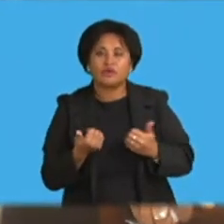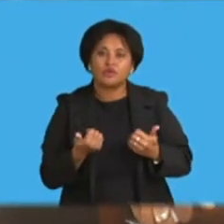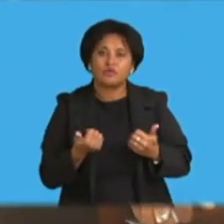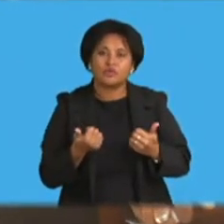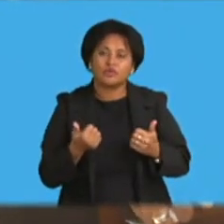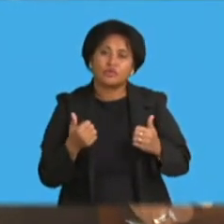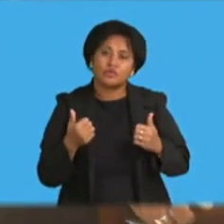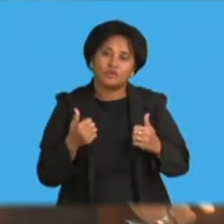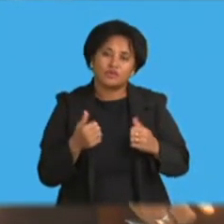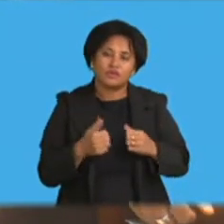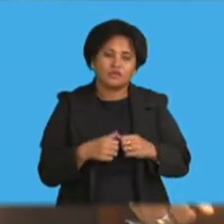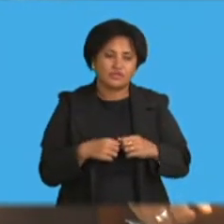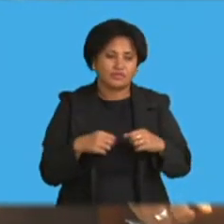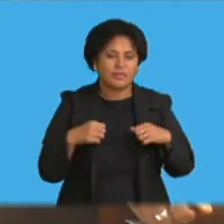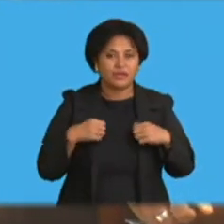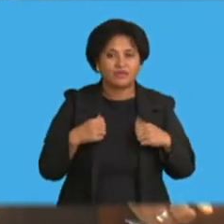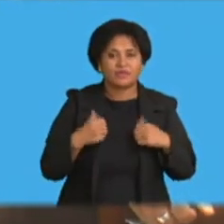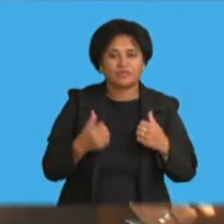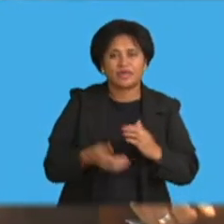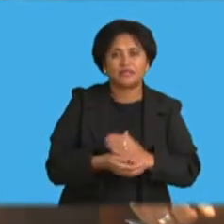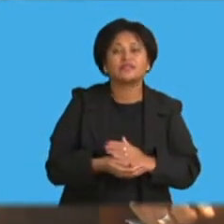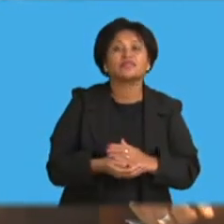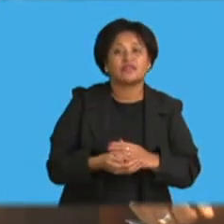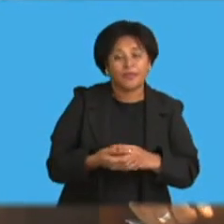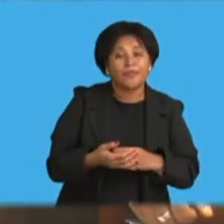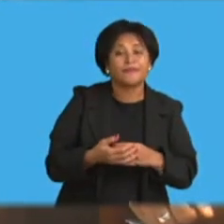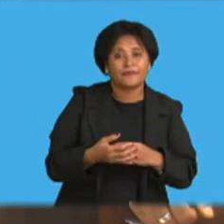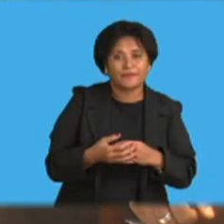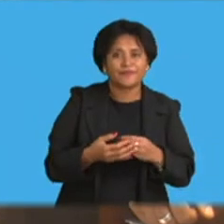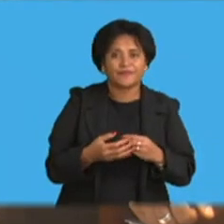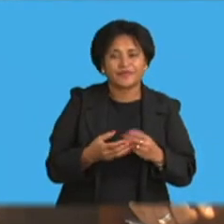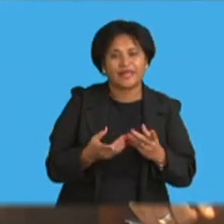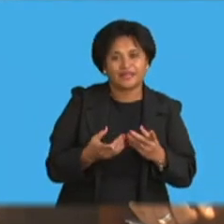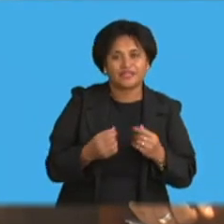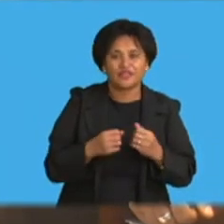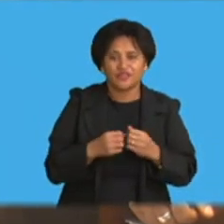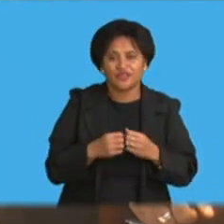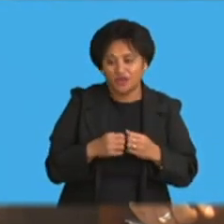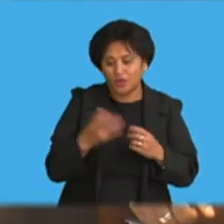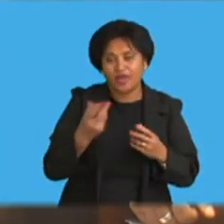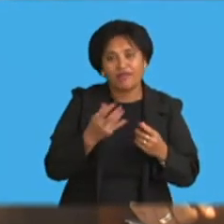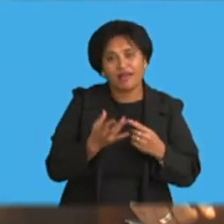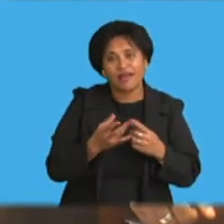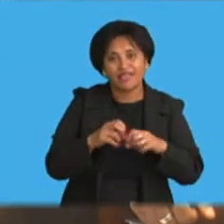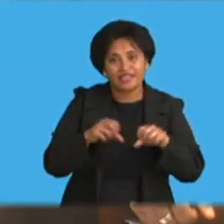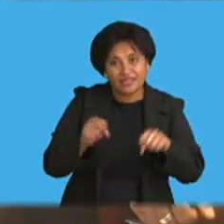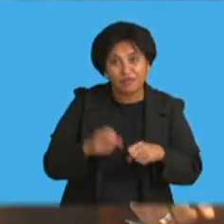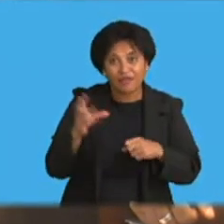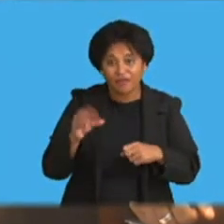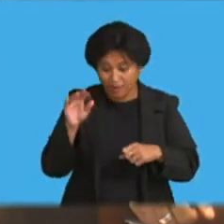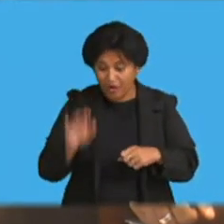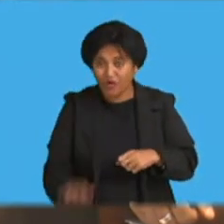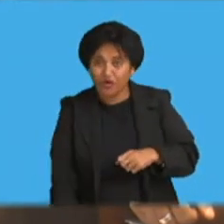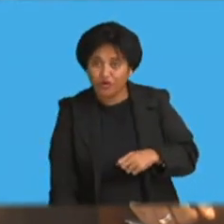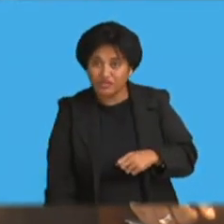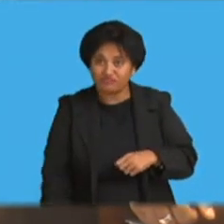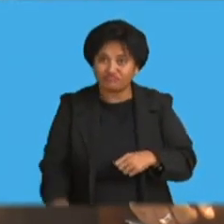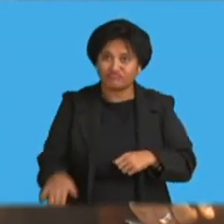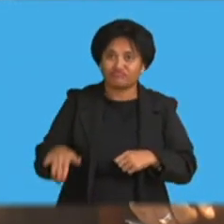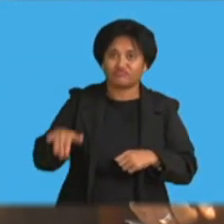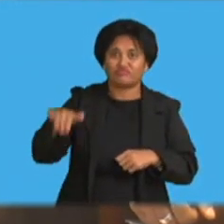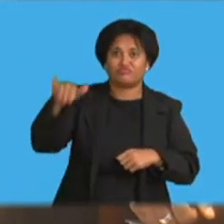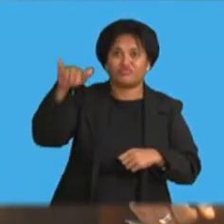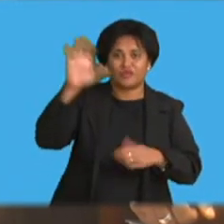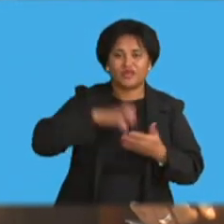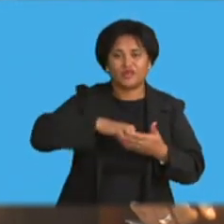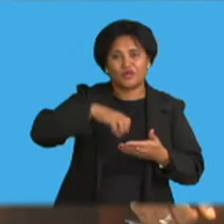straight years of economic growth, and by increasing cooperation within our education system from early childhood through to the higher education sector,